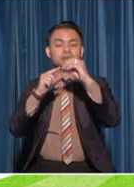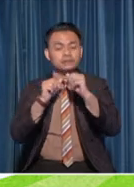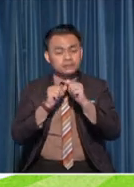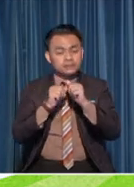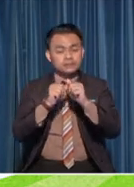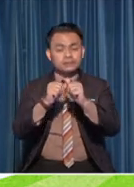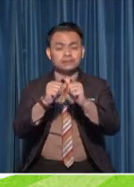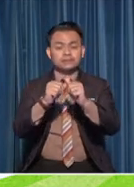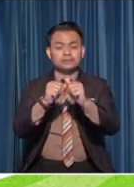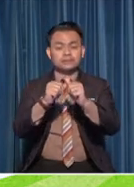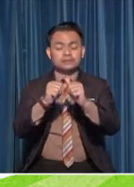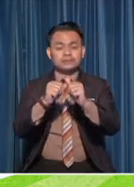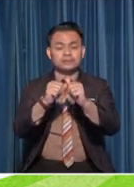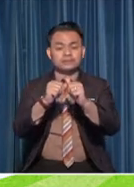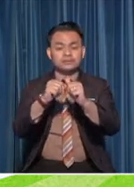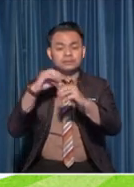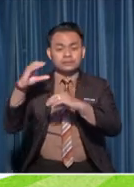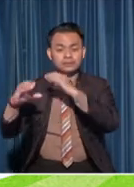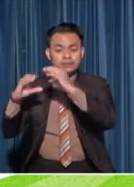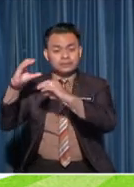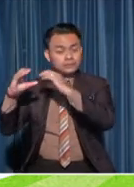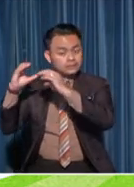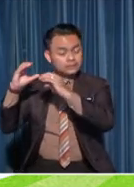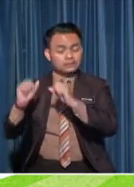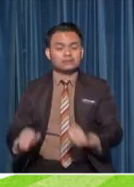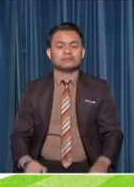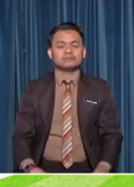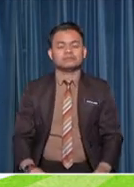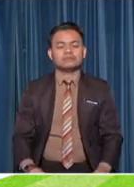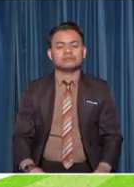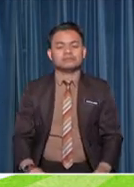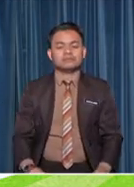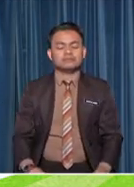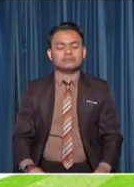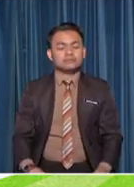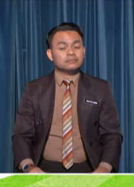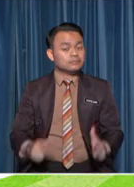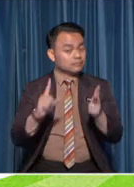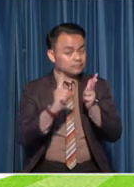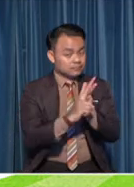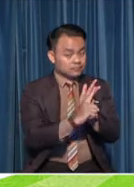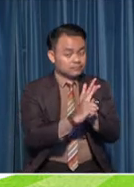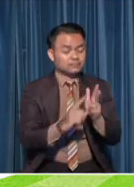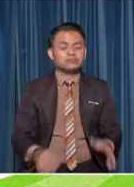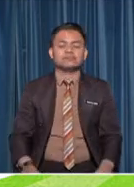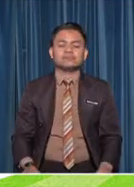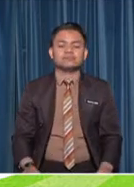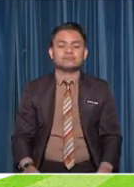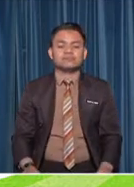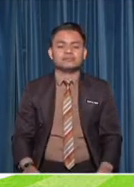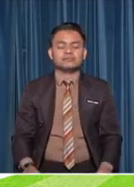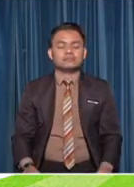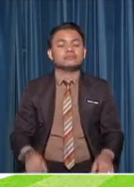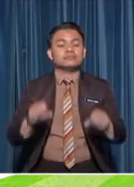to identified characteristics. And third, you will be